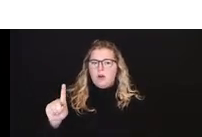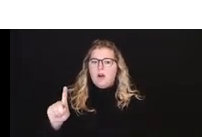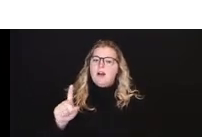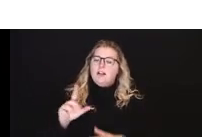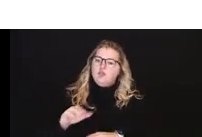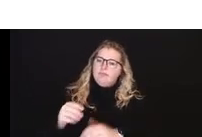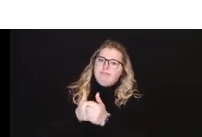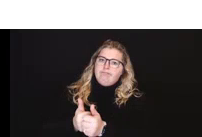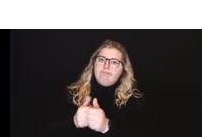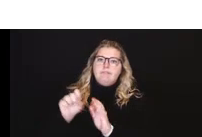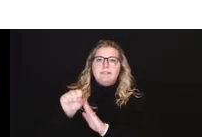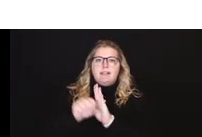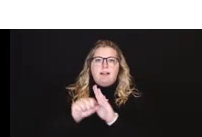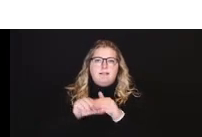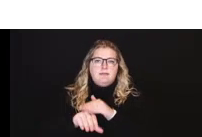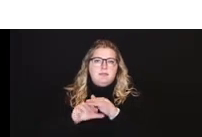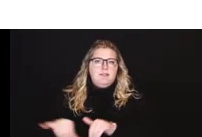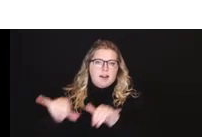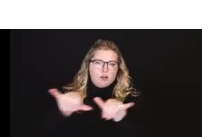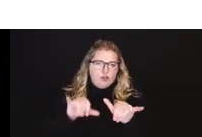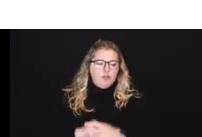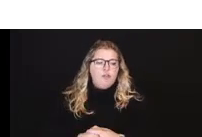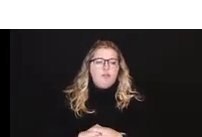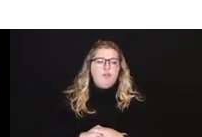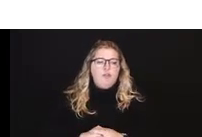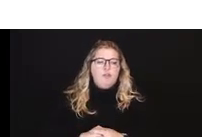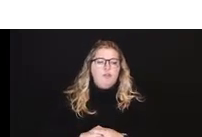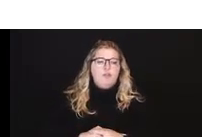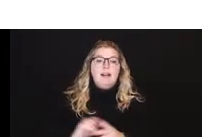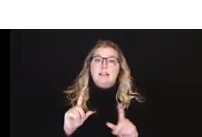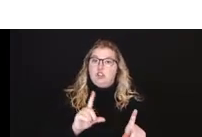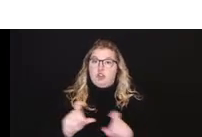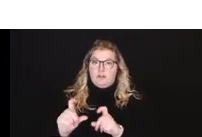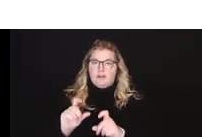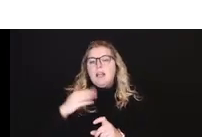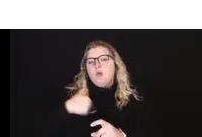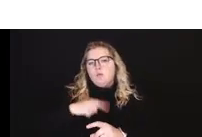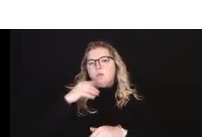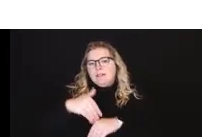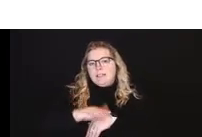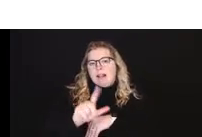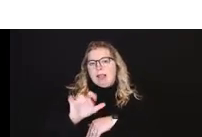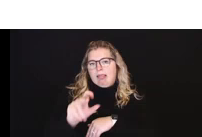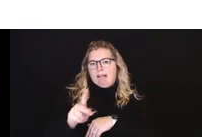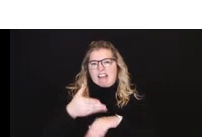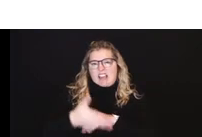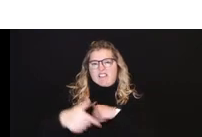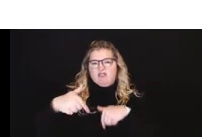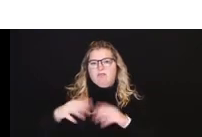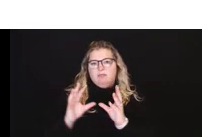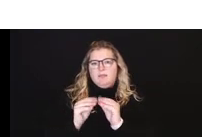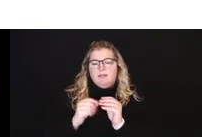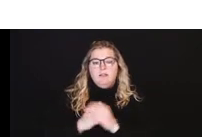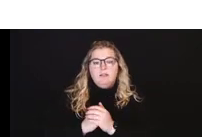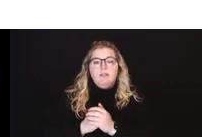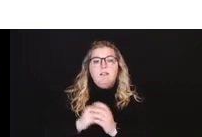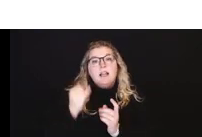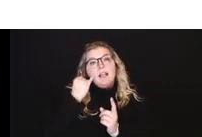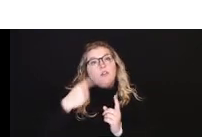accessibility standard. We will send you a link to a survey immediately following this event. If you answer the